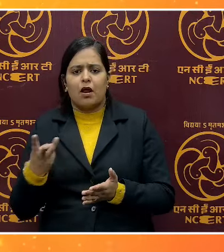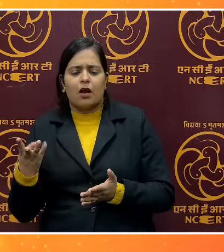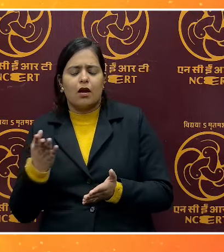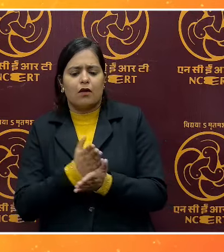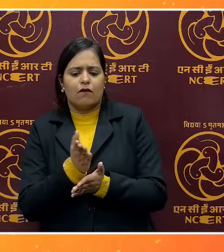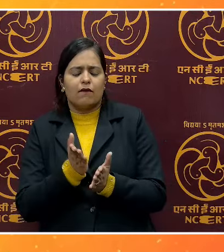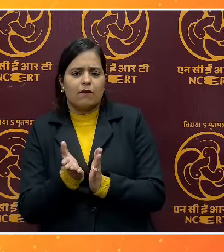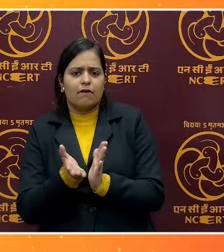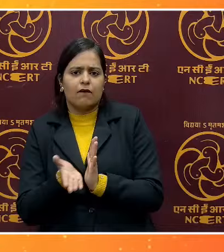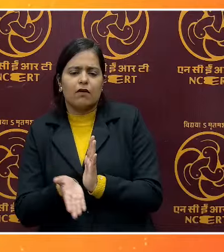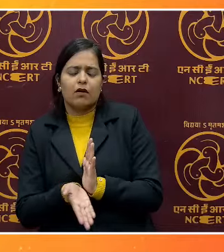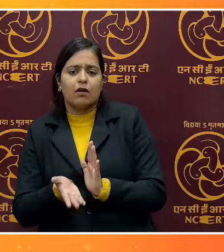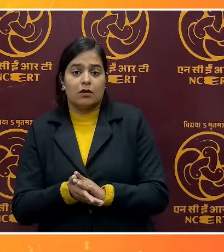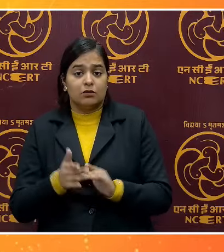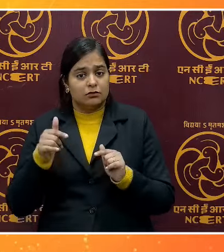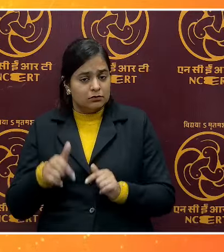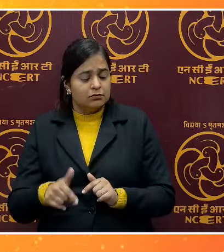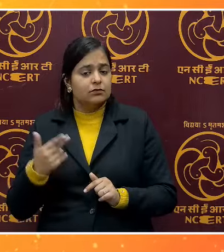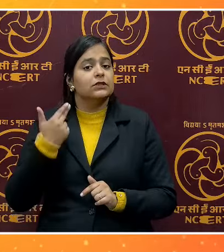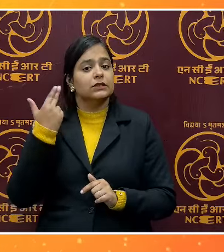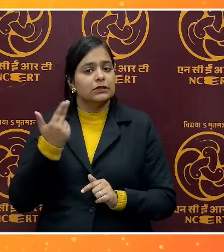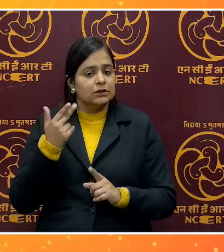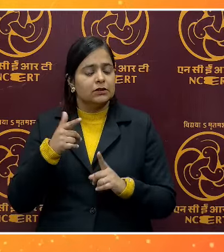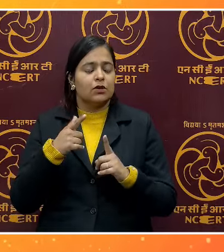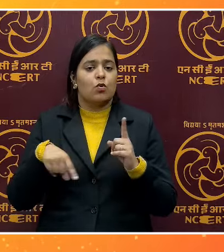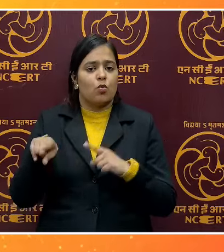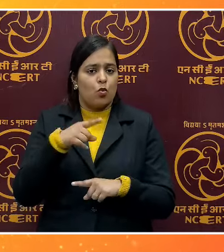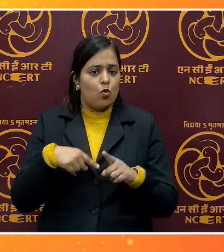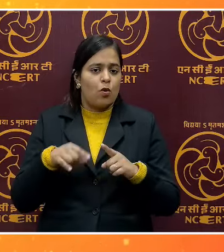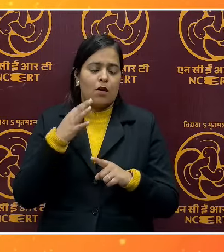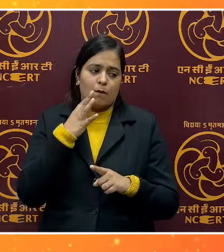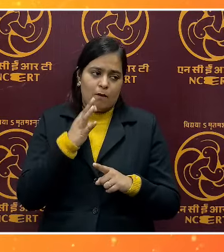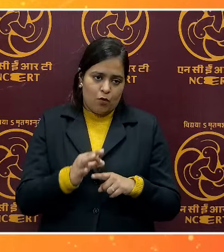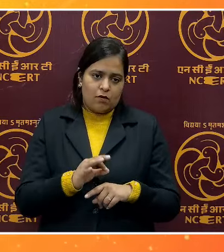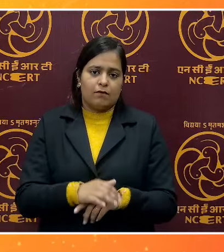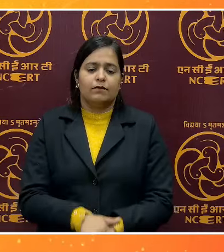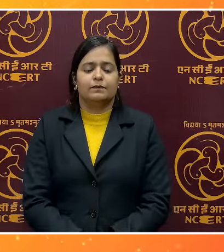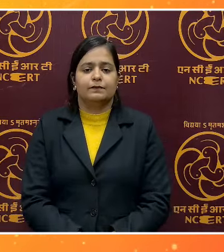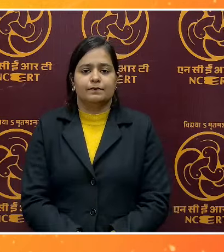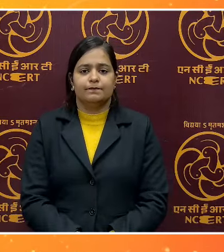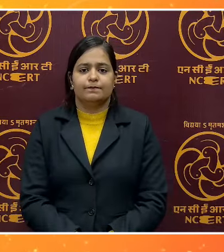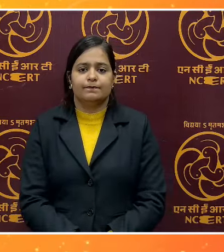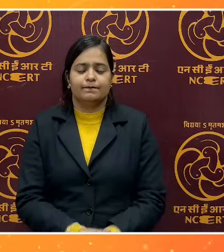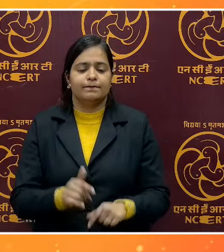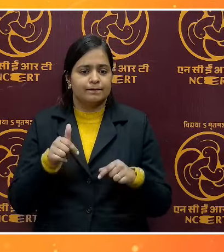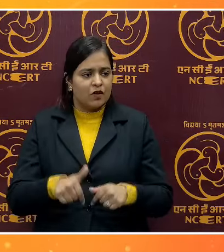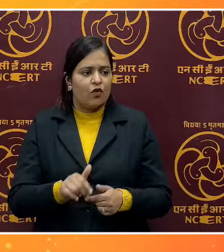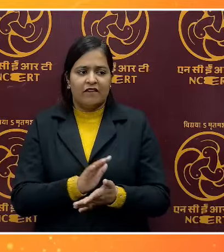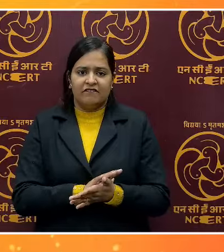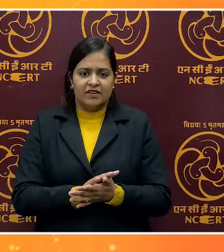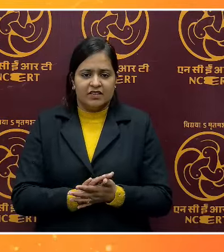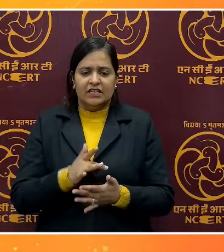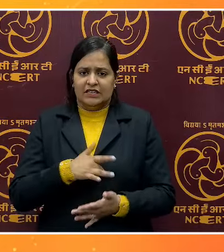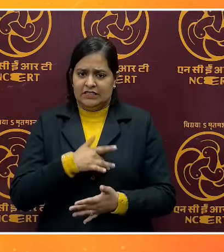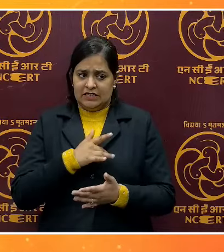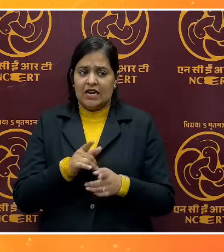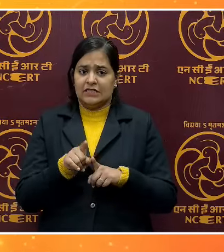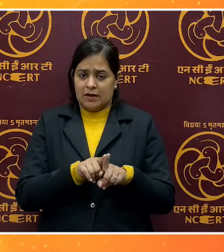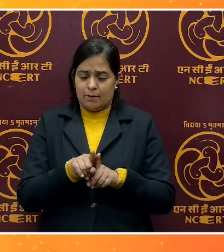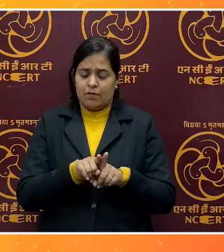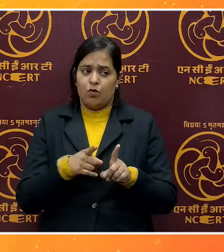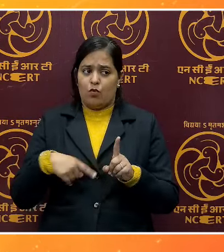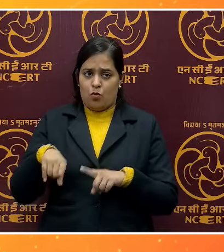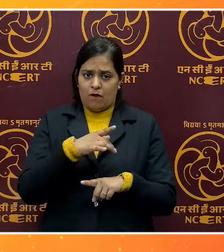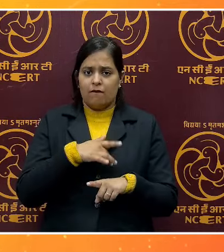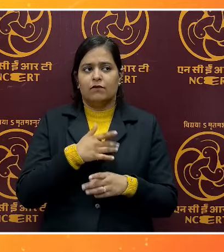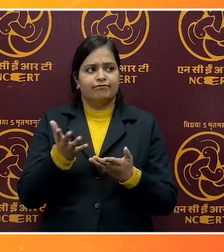coming, that is also taken as an important part of there. So, by this way this example has already